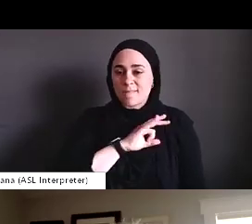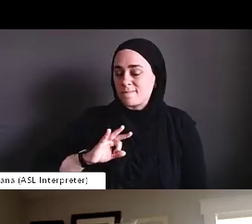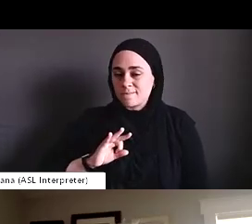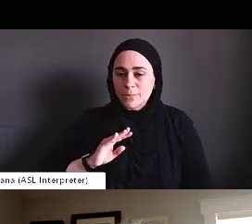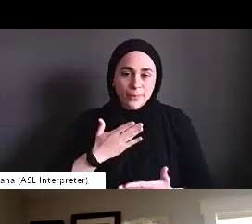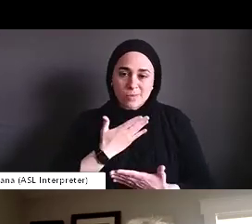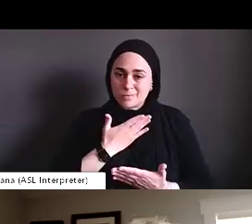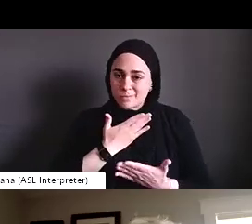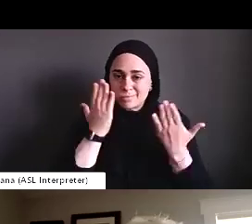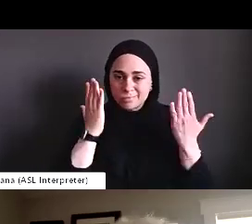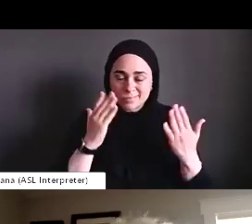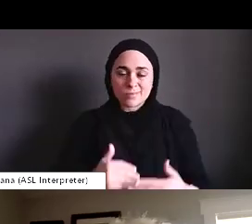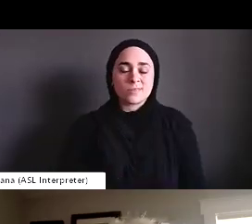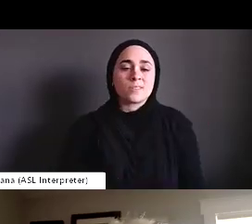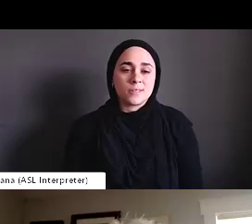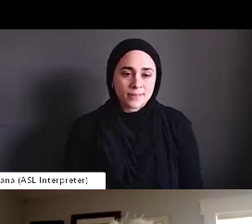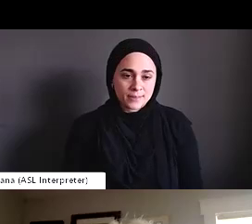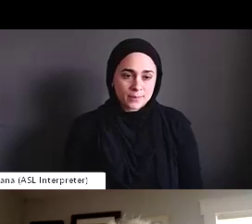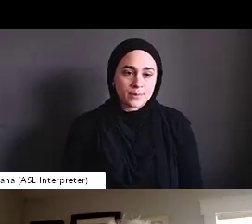We are